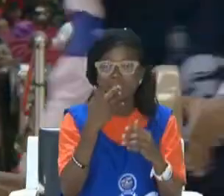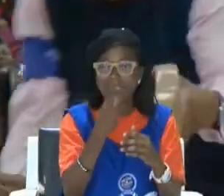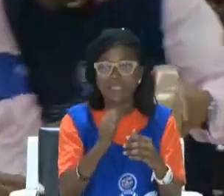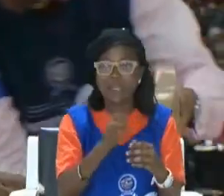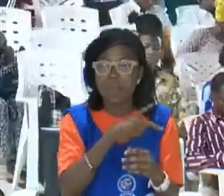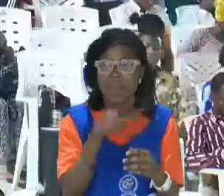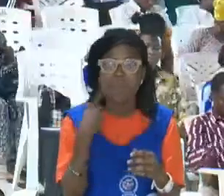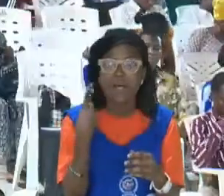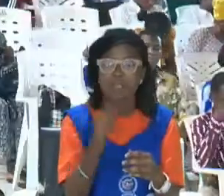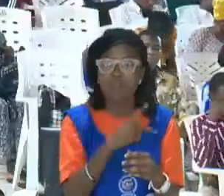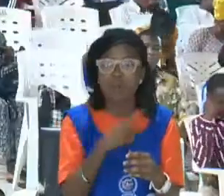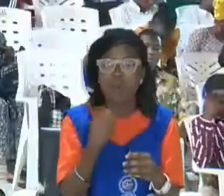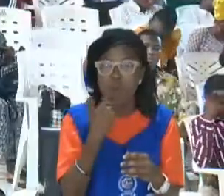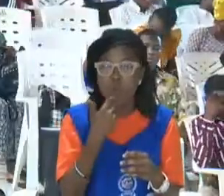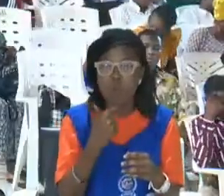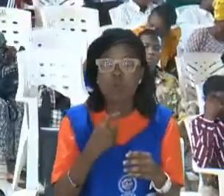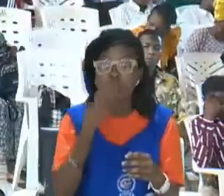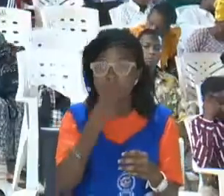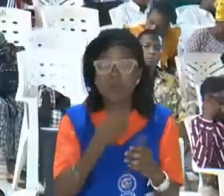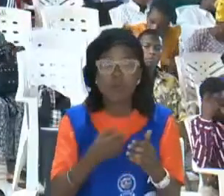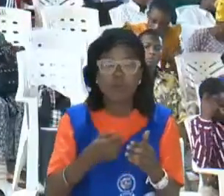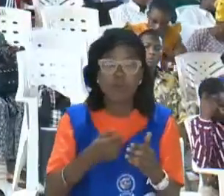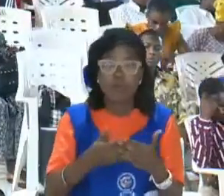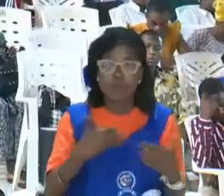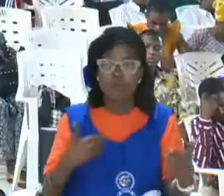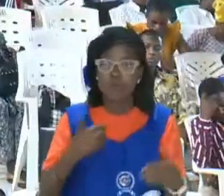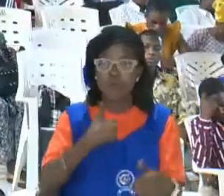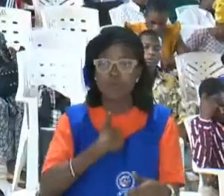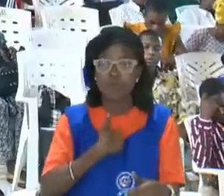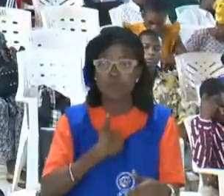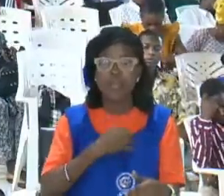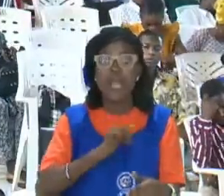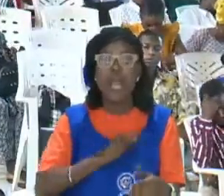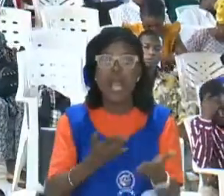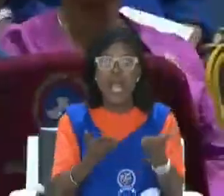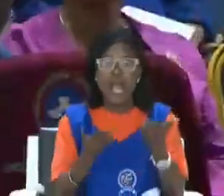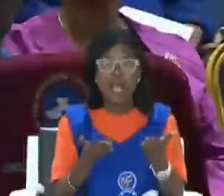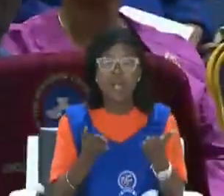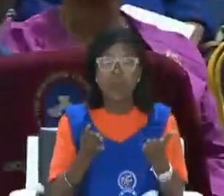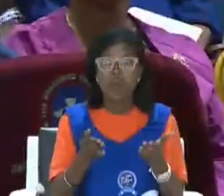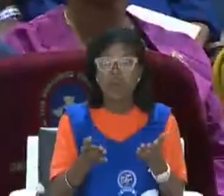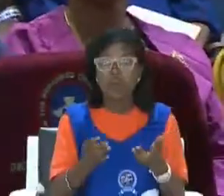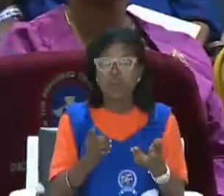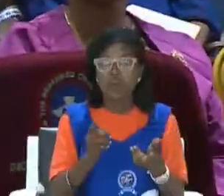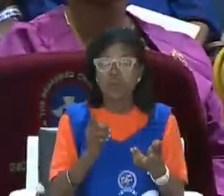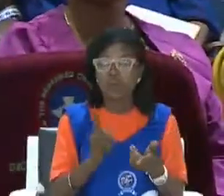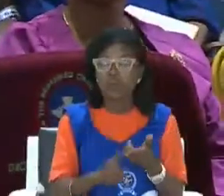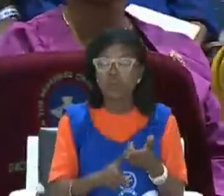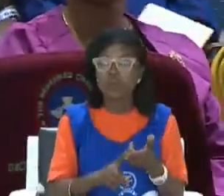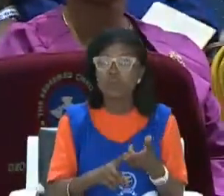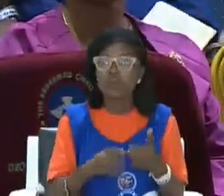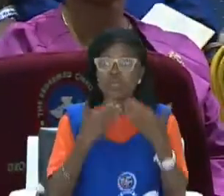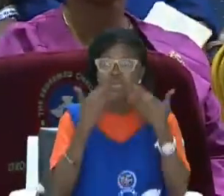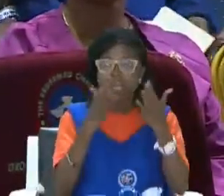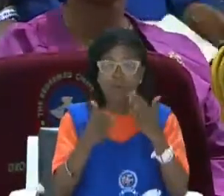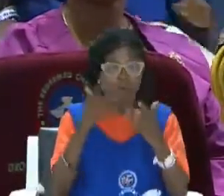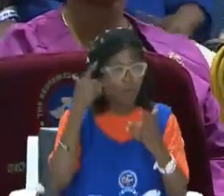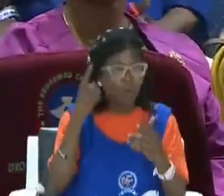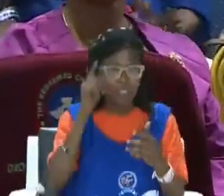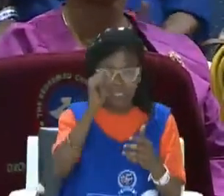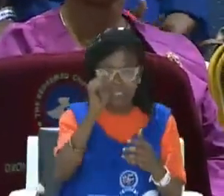pastor who spoke first. I want to thank God for his